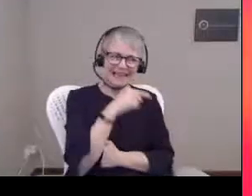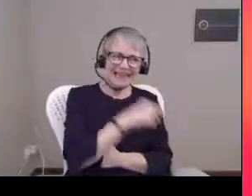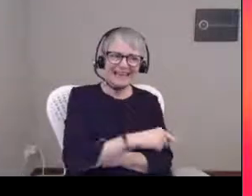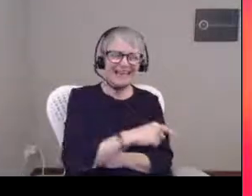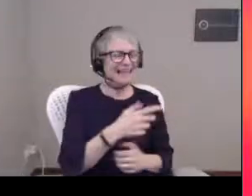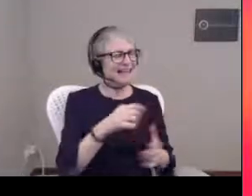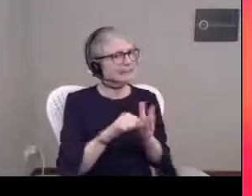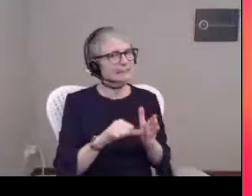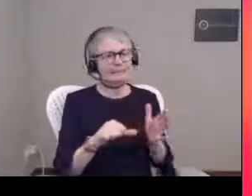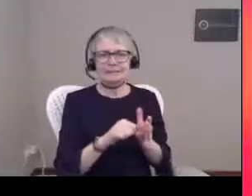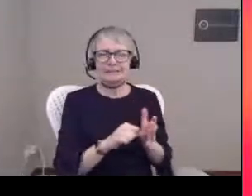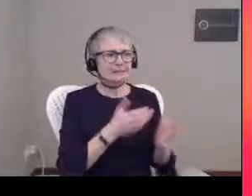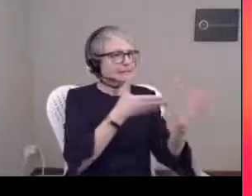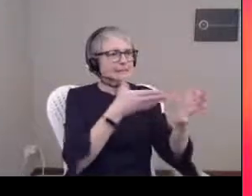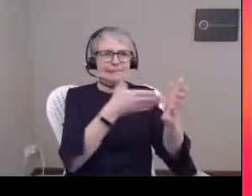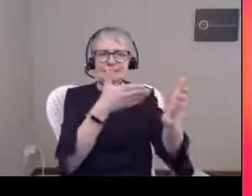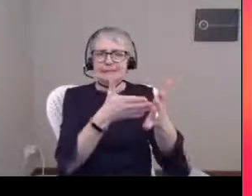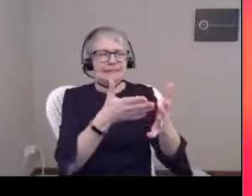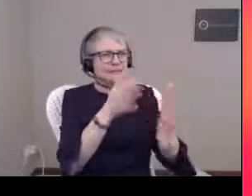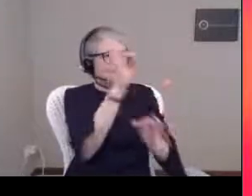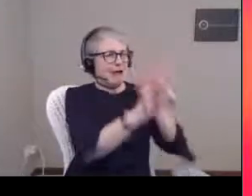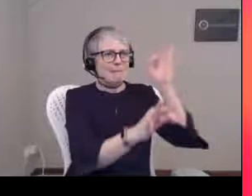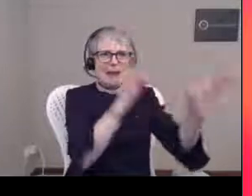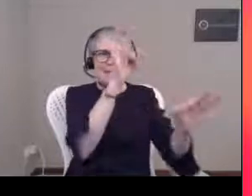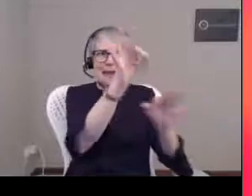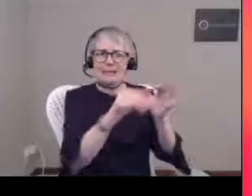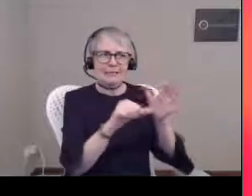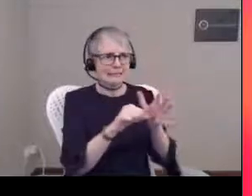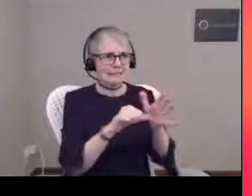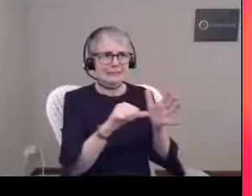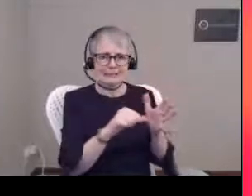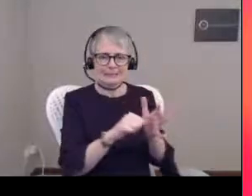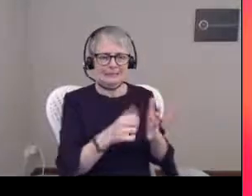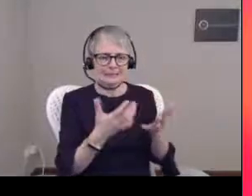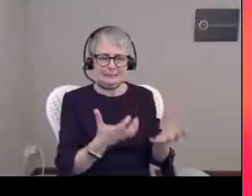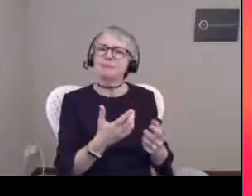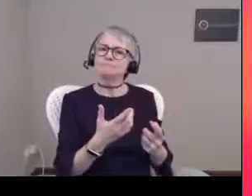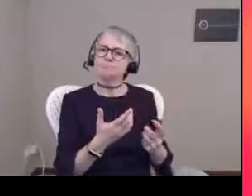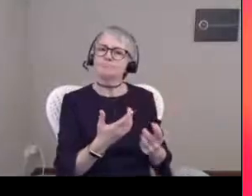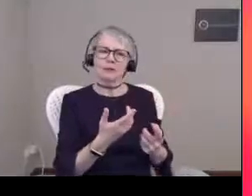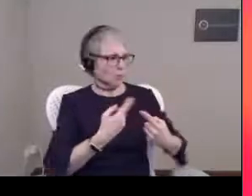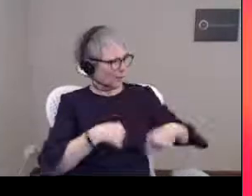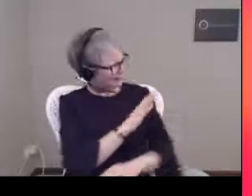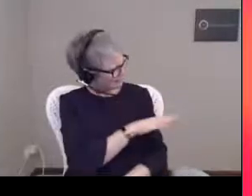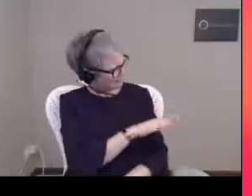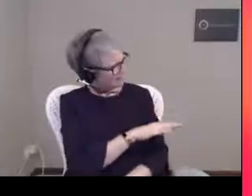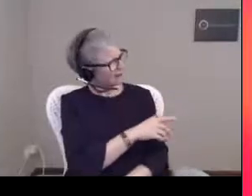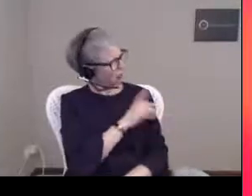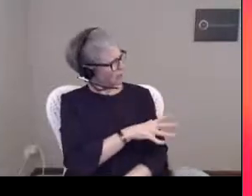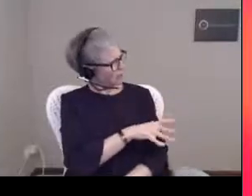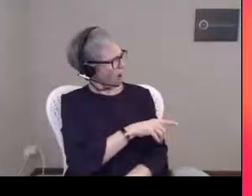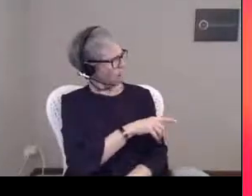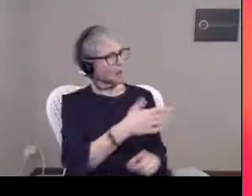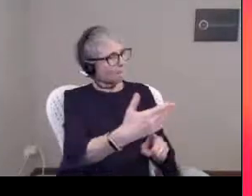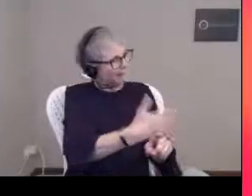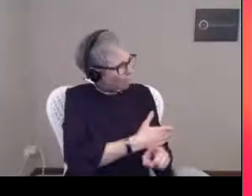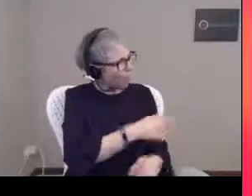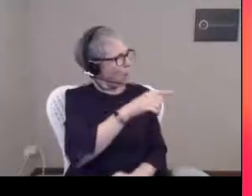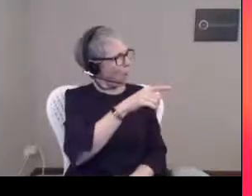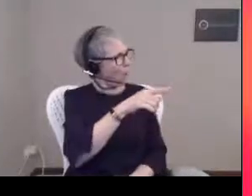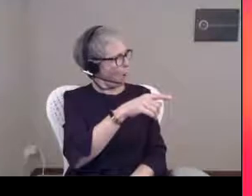for opportunities before, and we encourage him to communicate with the business that he's